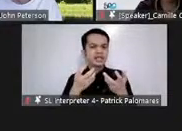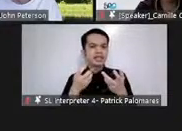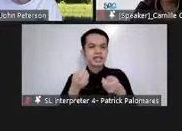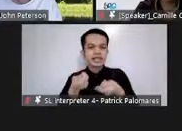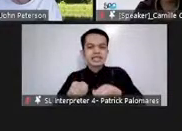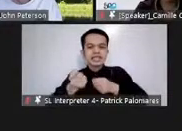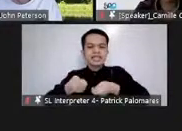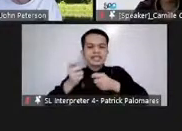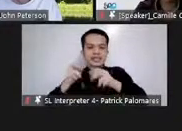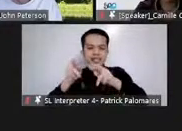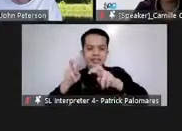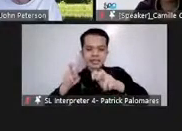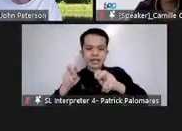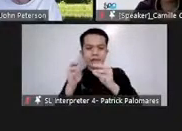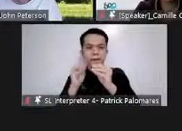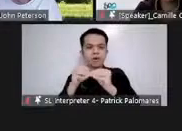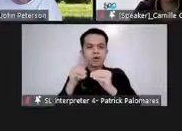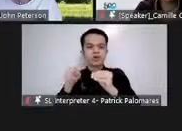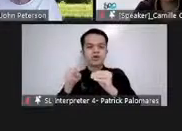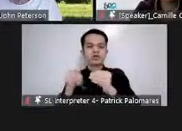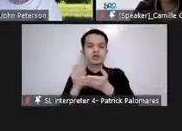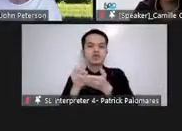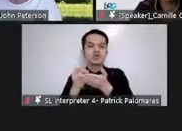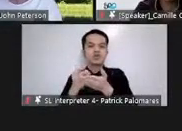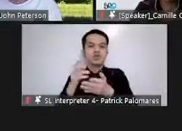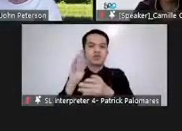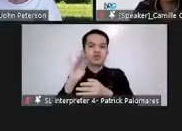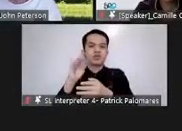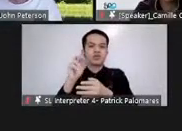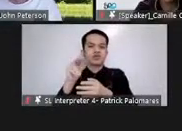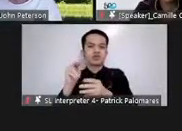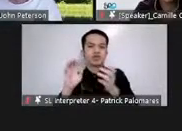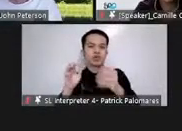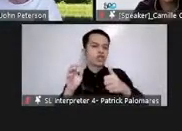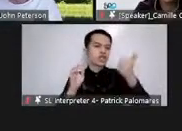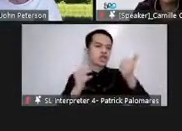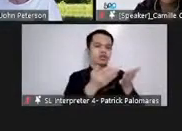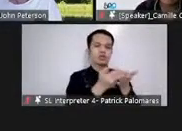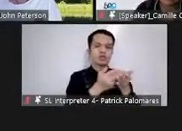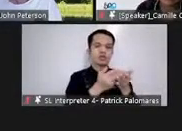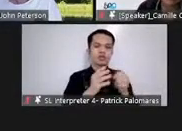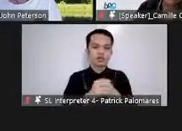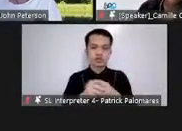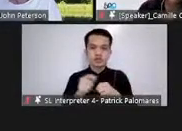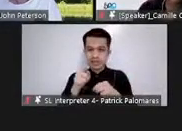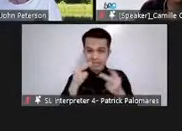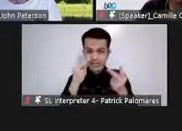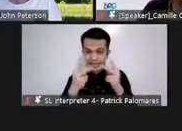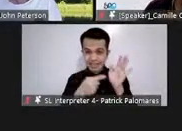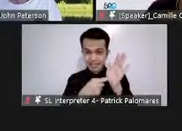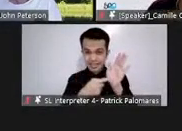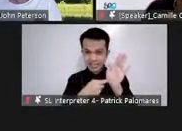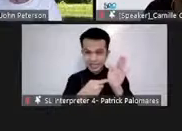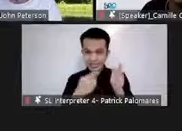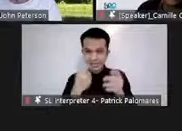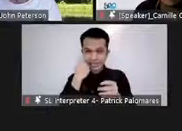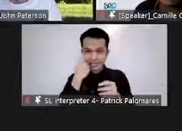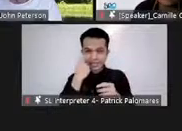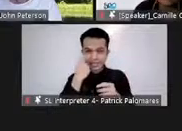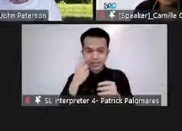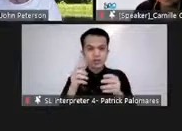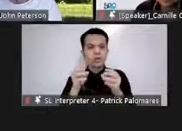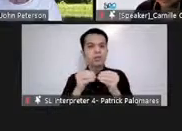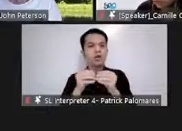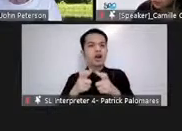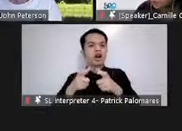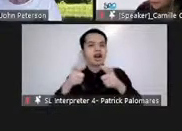excavate more of the Butuan Boat 9, which is quite different from the other Butuan boats. So as you can see from my presentation, it's larger. It